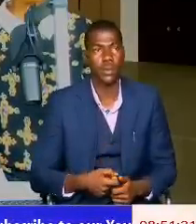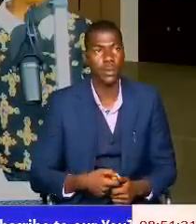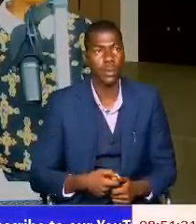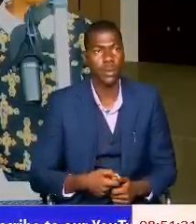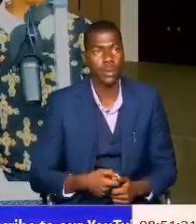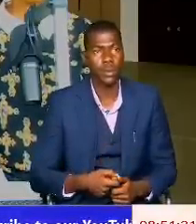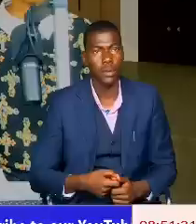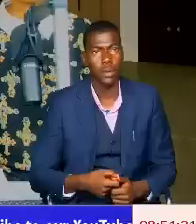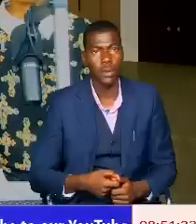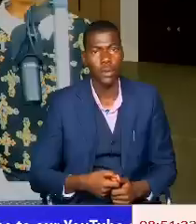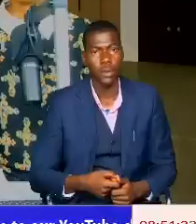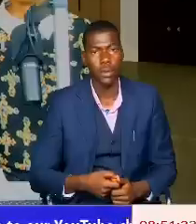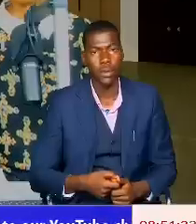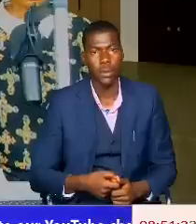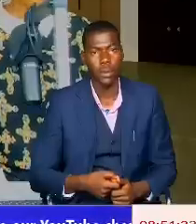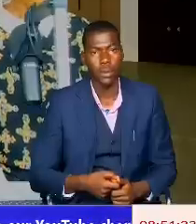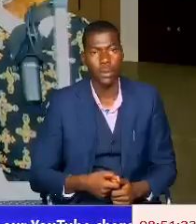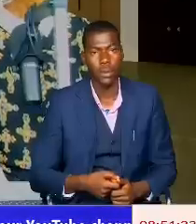What are they drop?